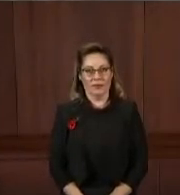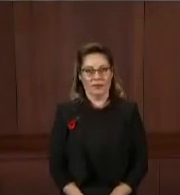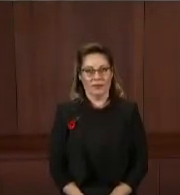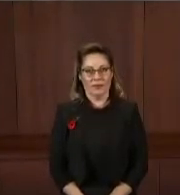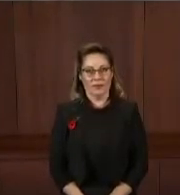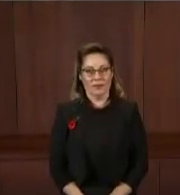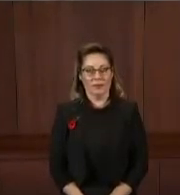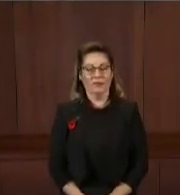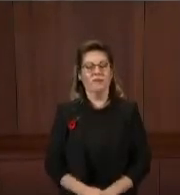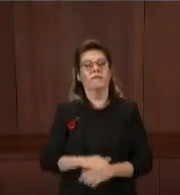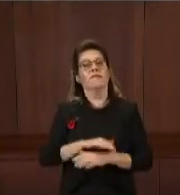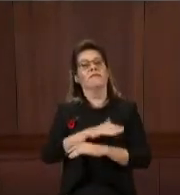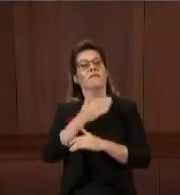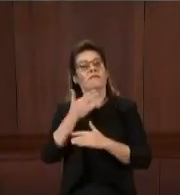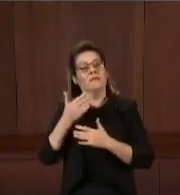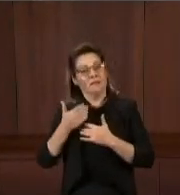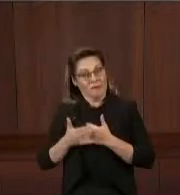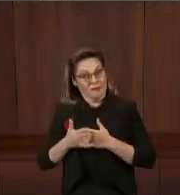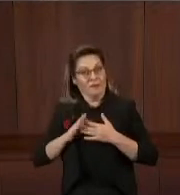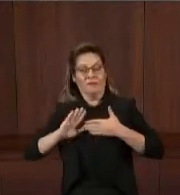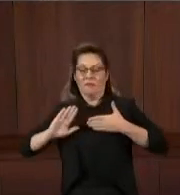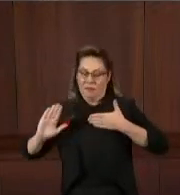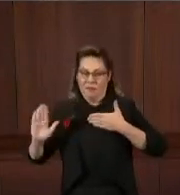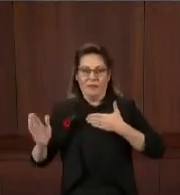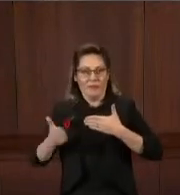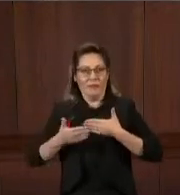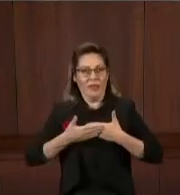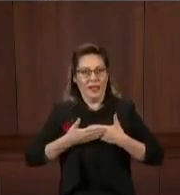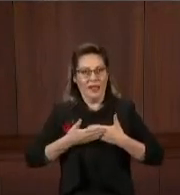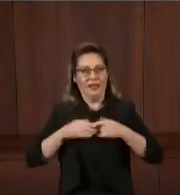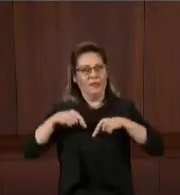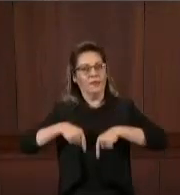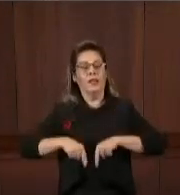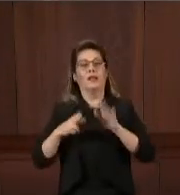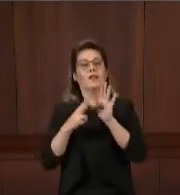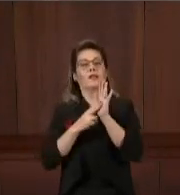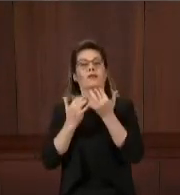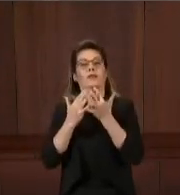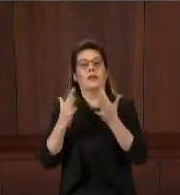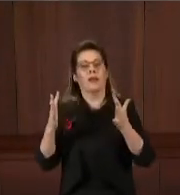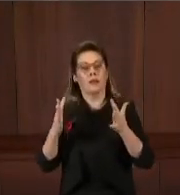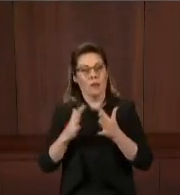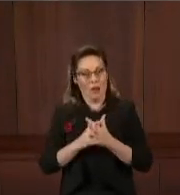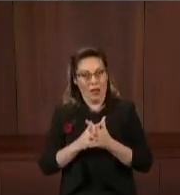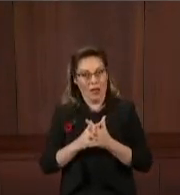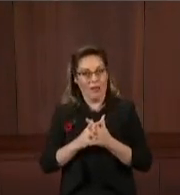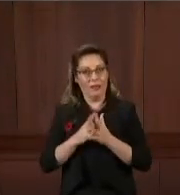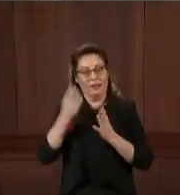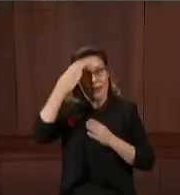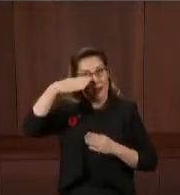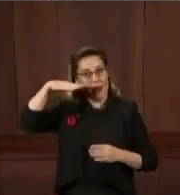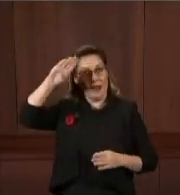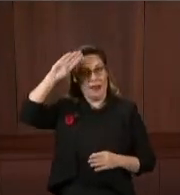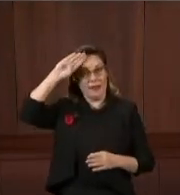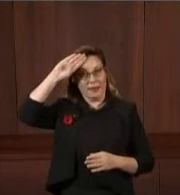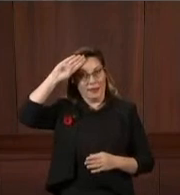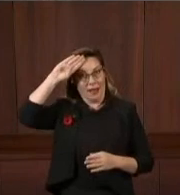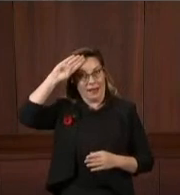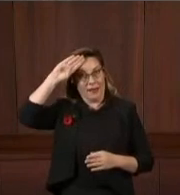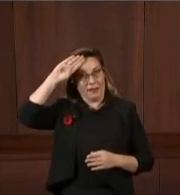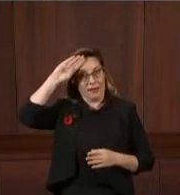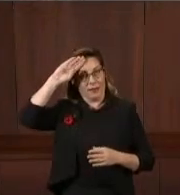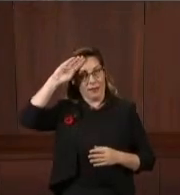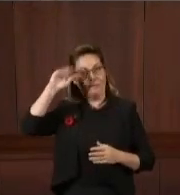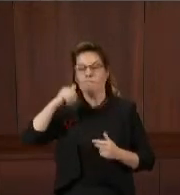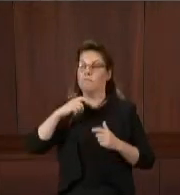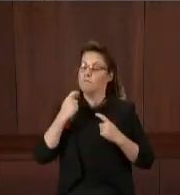That concludes our special New South Wales Anzac Day service for 2020. I would like to thank the network of